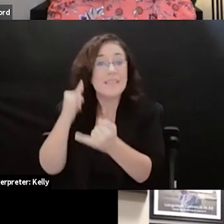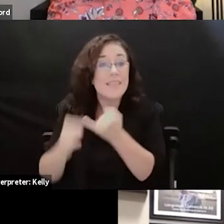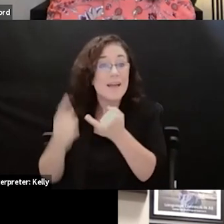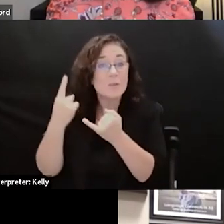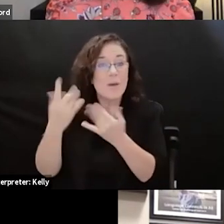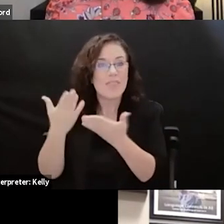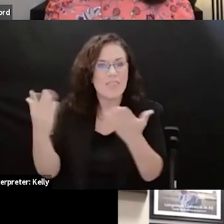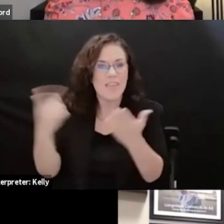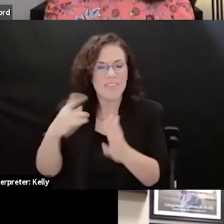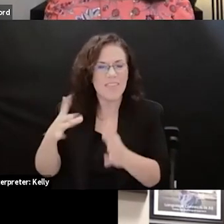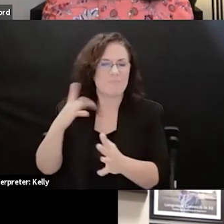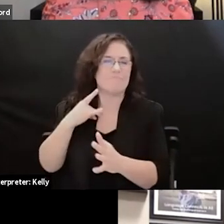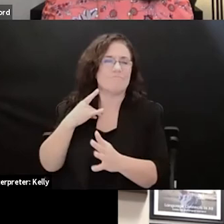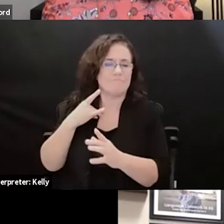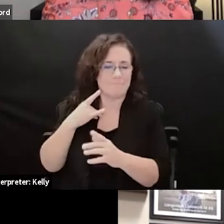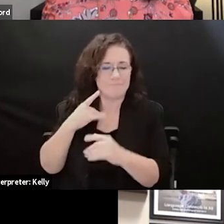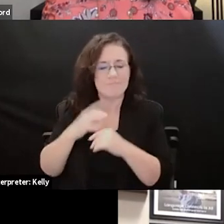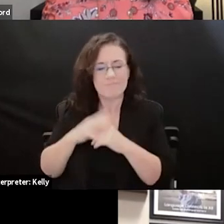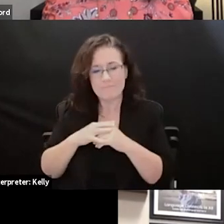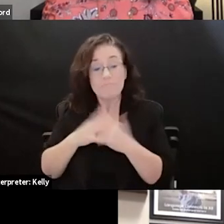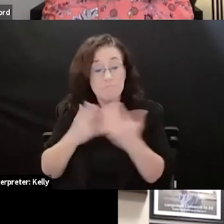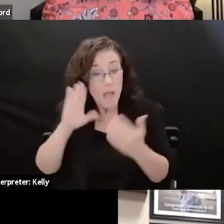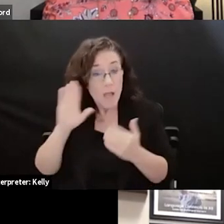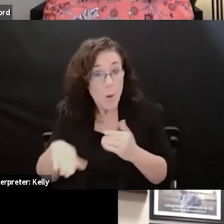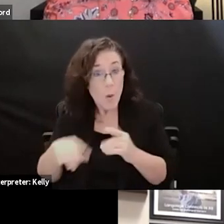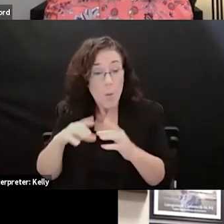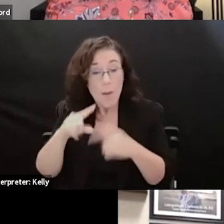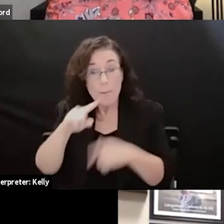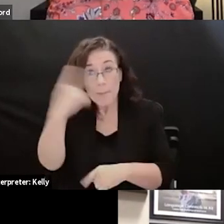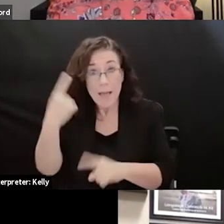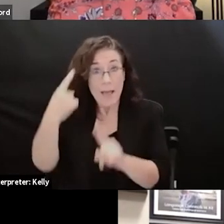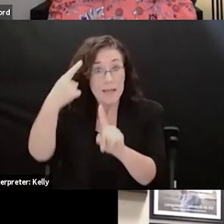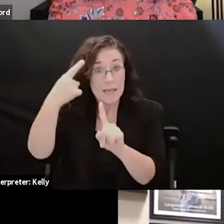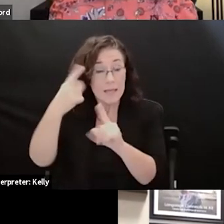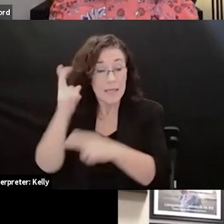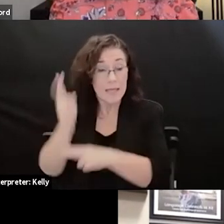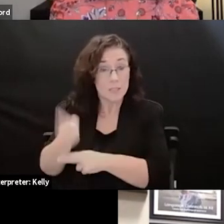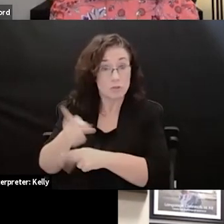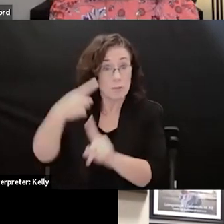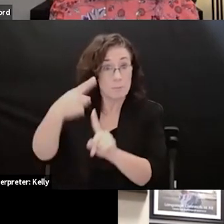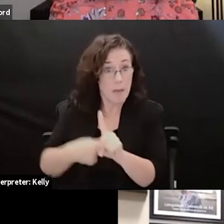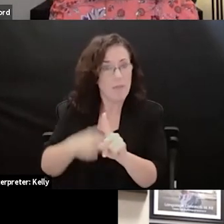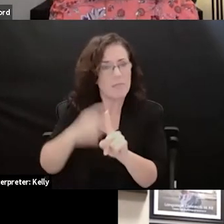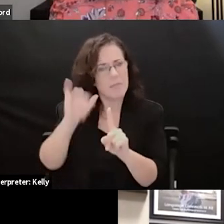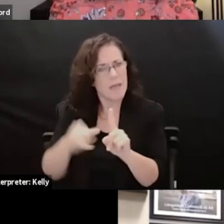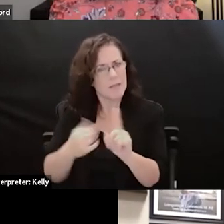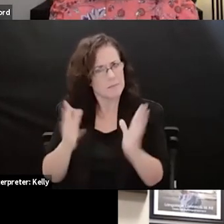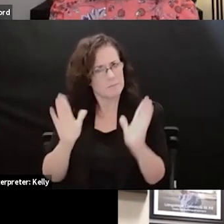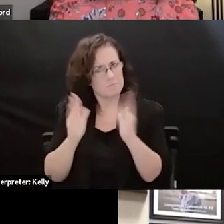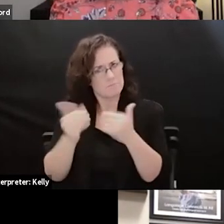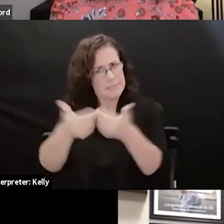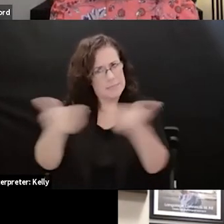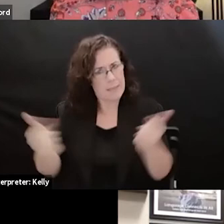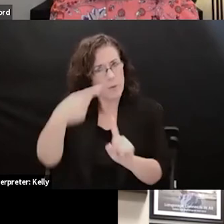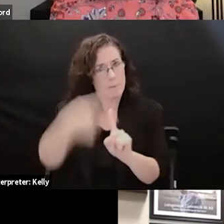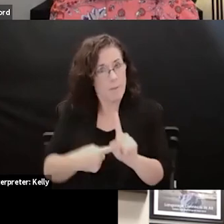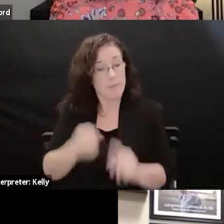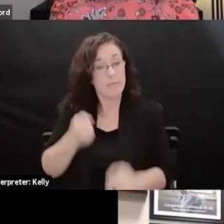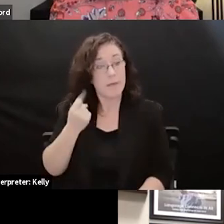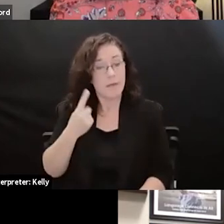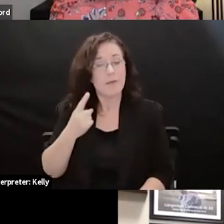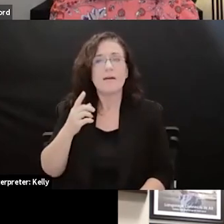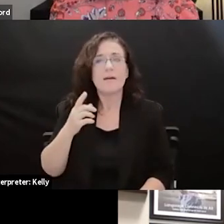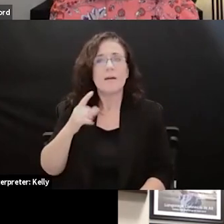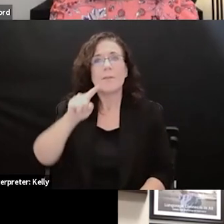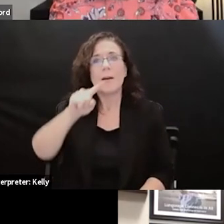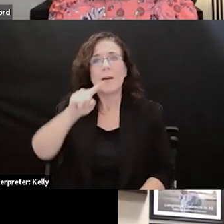terms of whereas although black history month is a separate month it's important to remember that black history is not something other